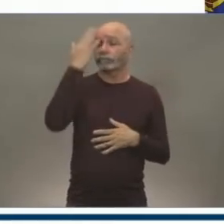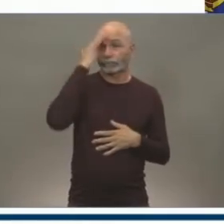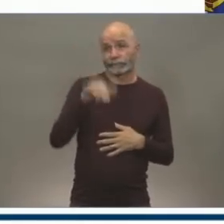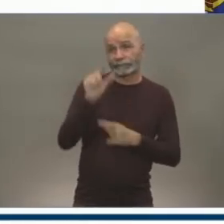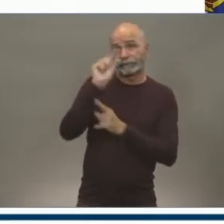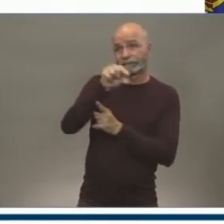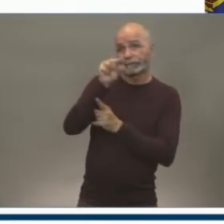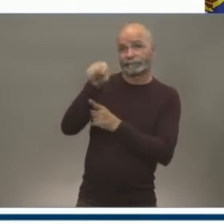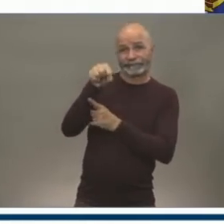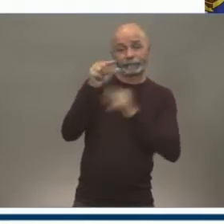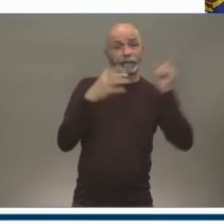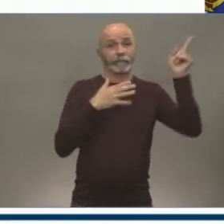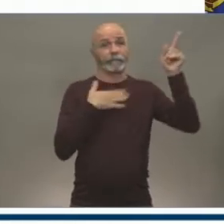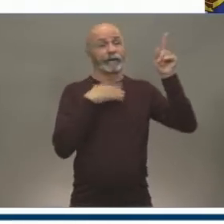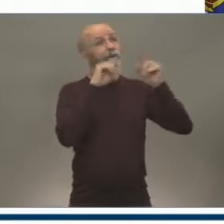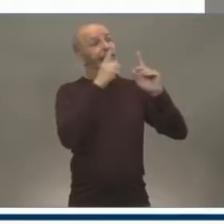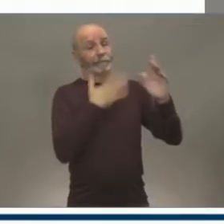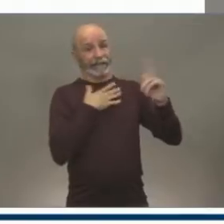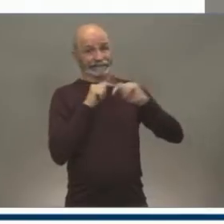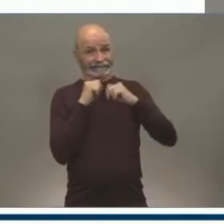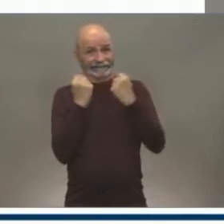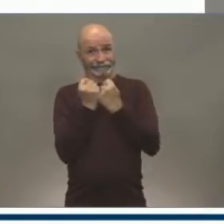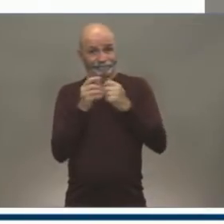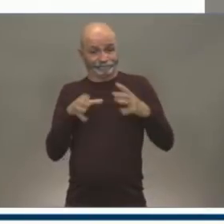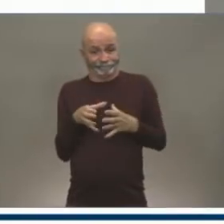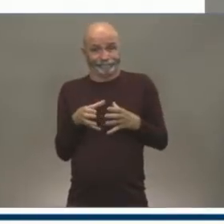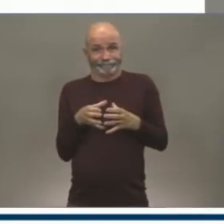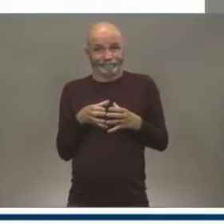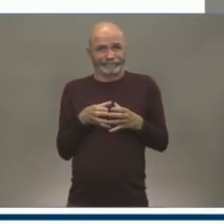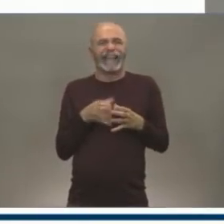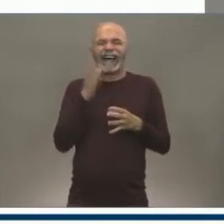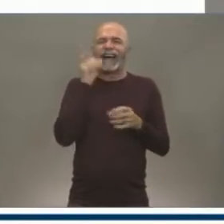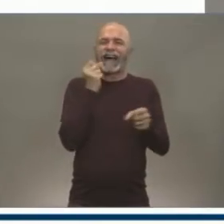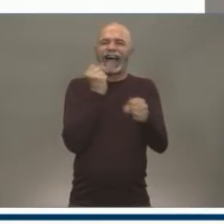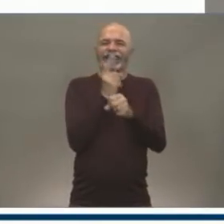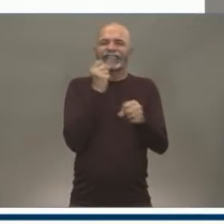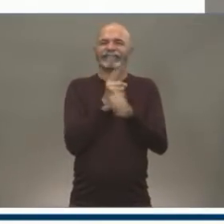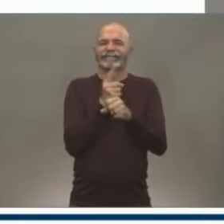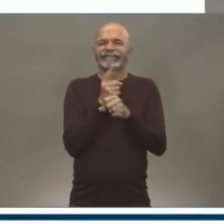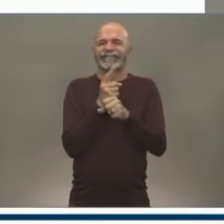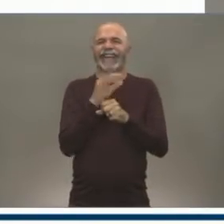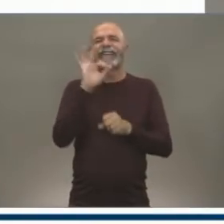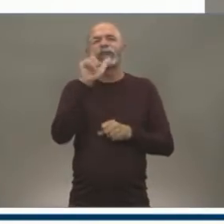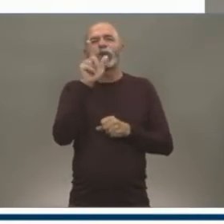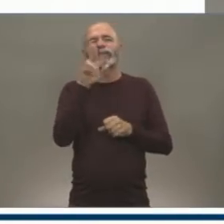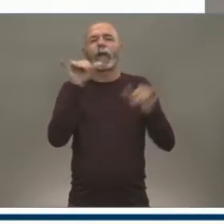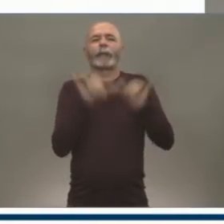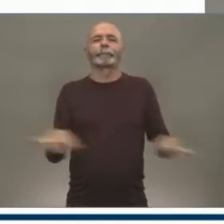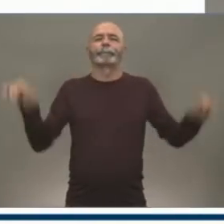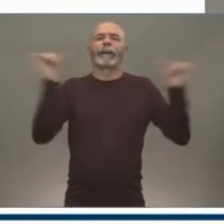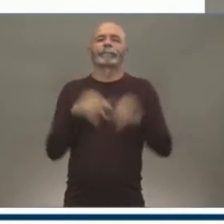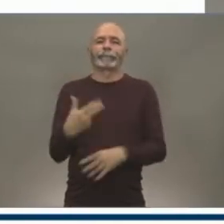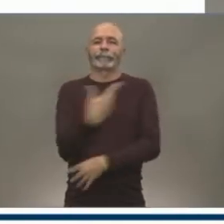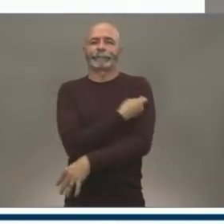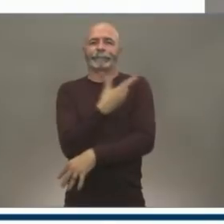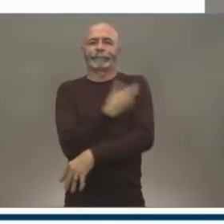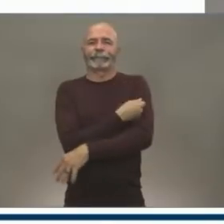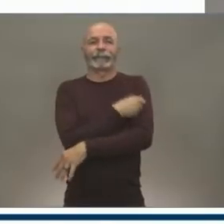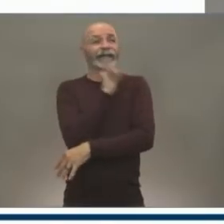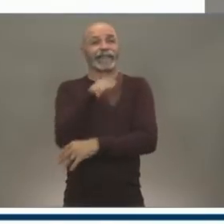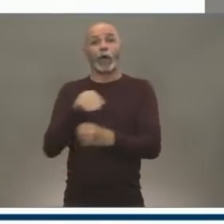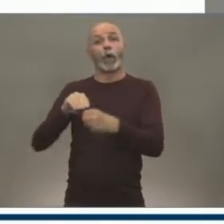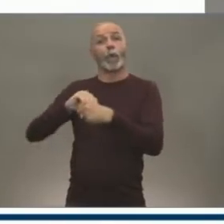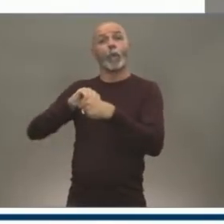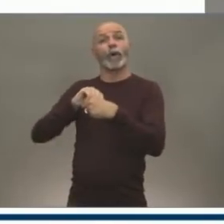as the Premier said, we do this every year with flu vaccine. This is bigger, and we've certainly have